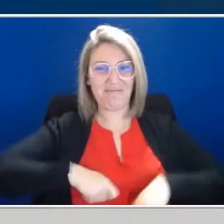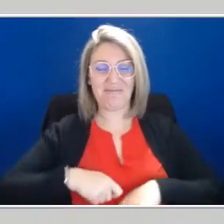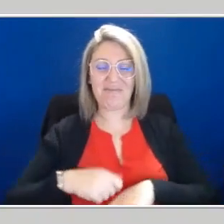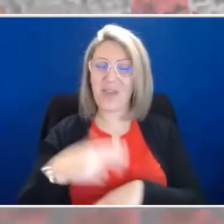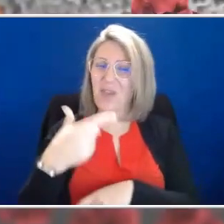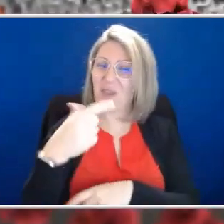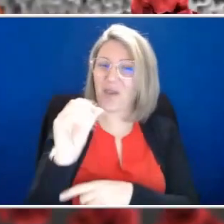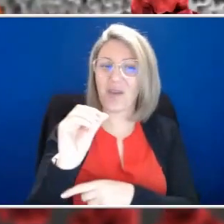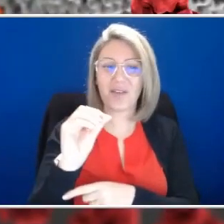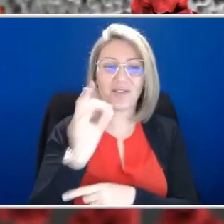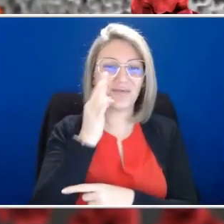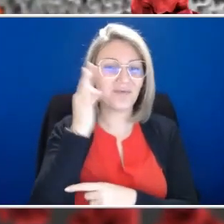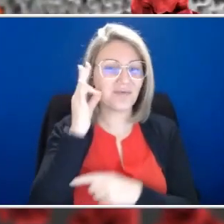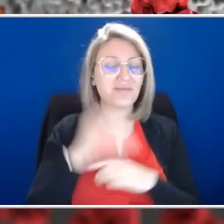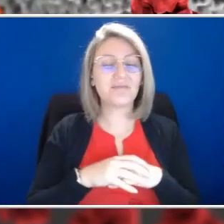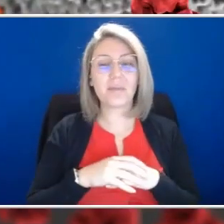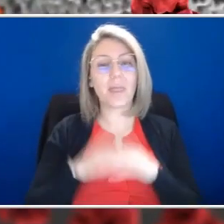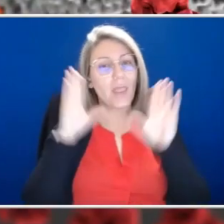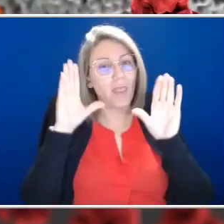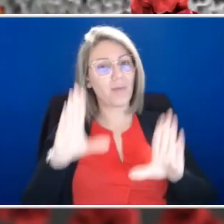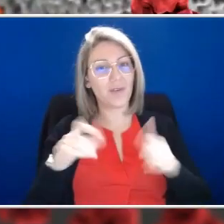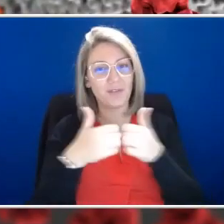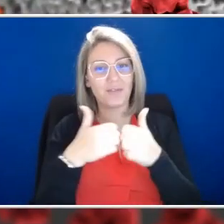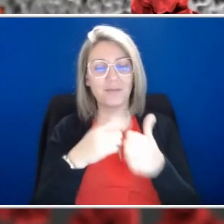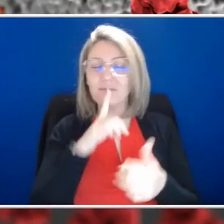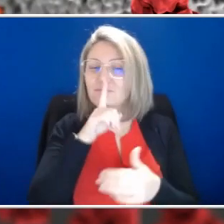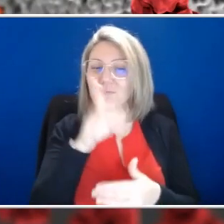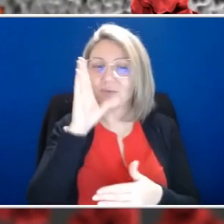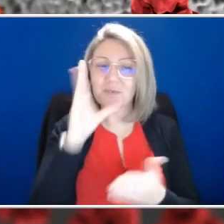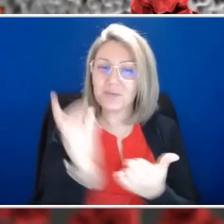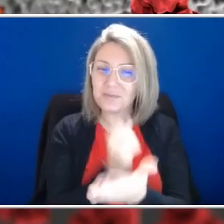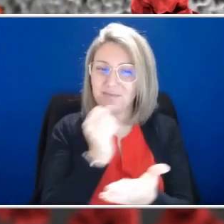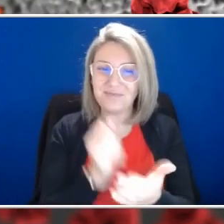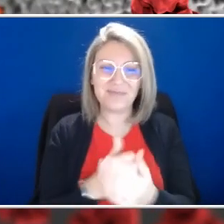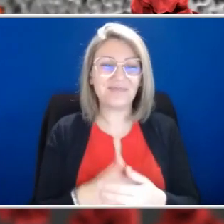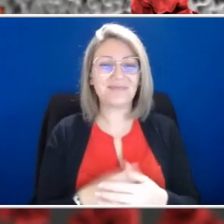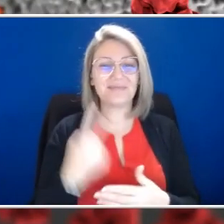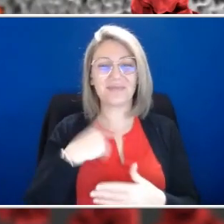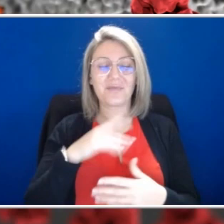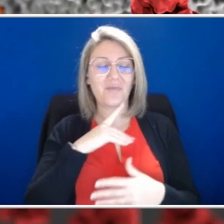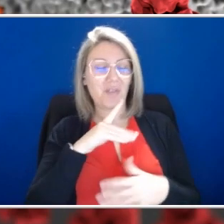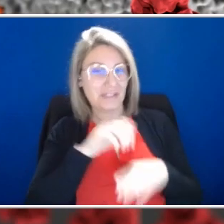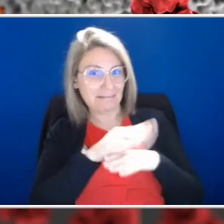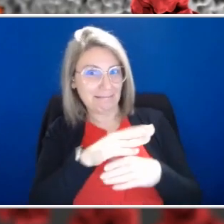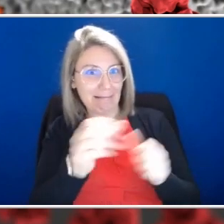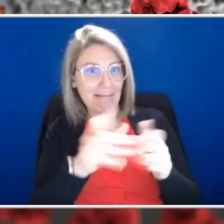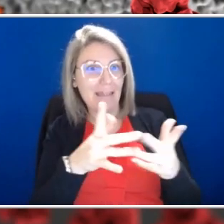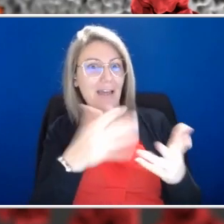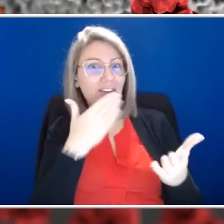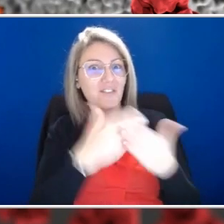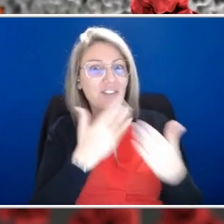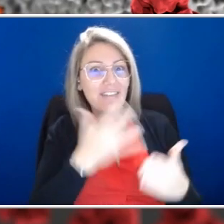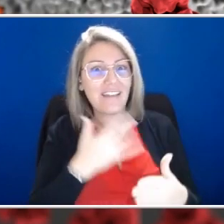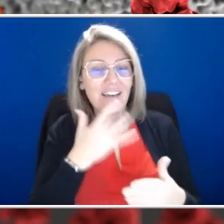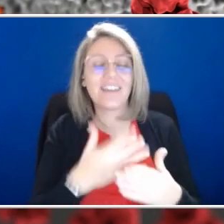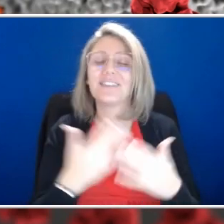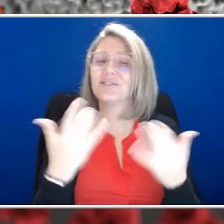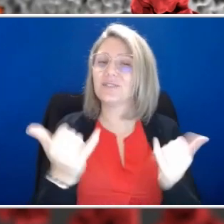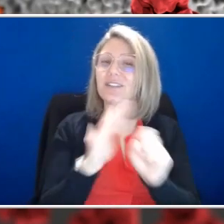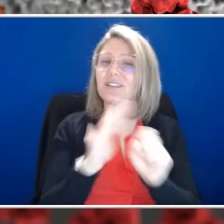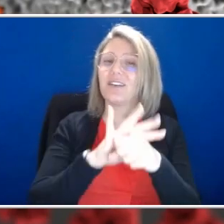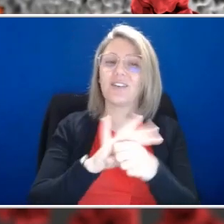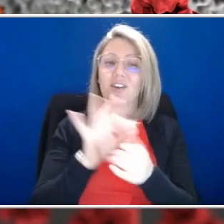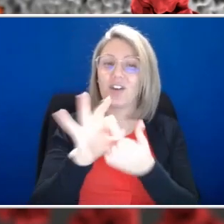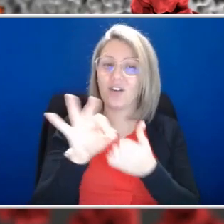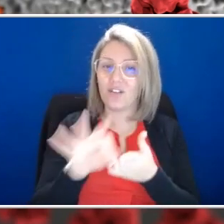right. It'll be a great game. Sure, they're going to win. So we'll send them a lot of luck. We like that. Right now, the COVID count is